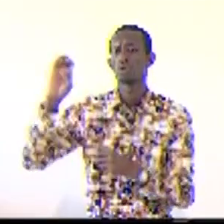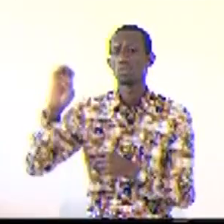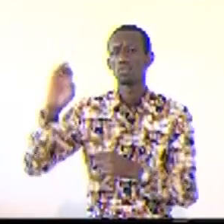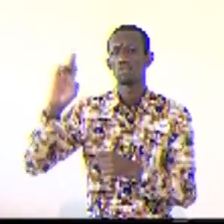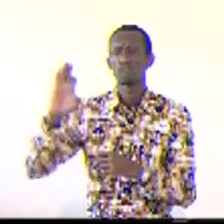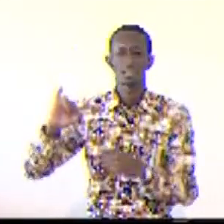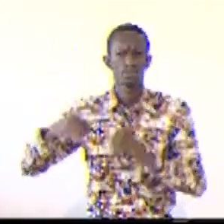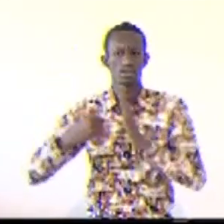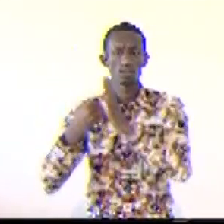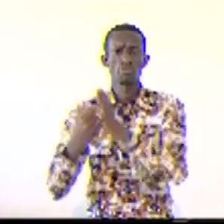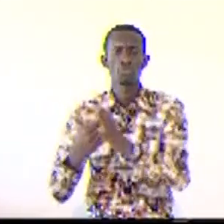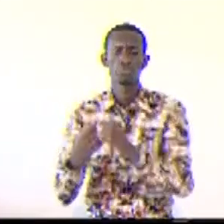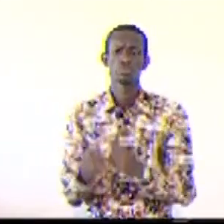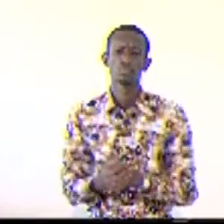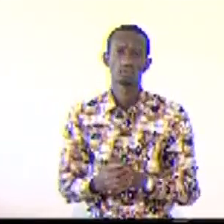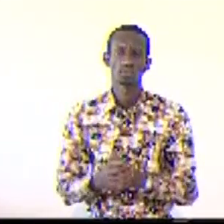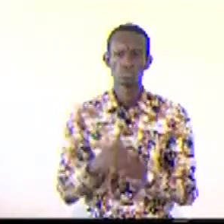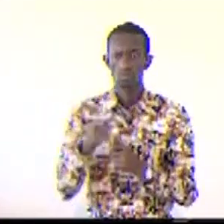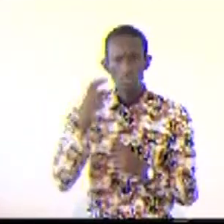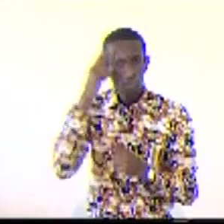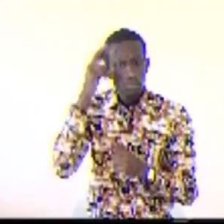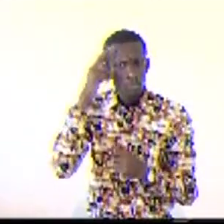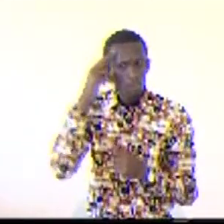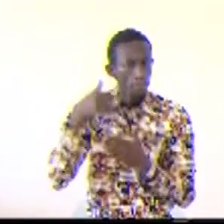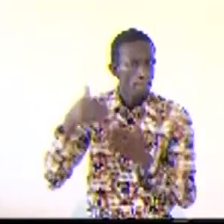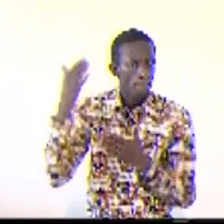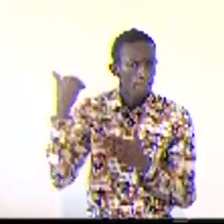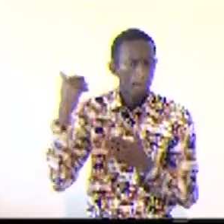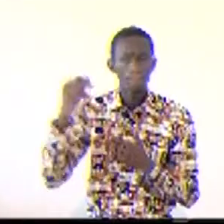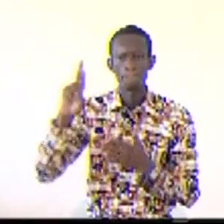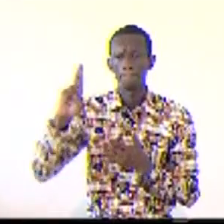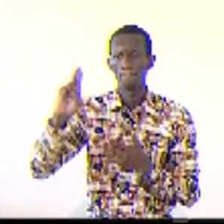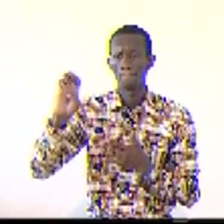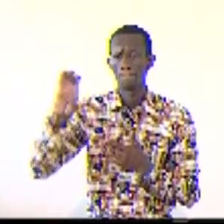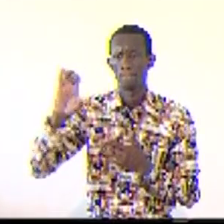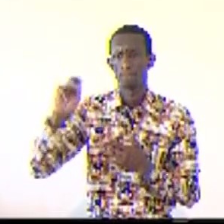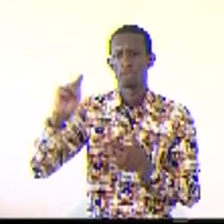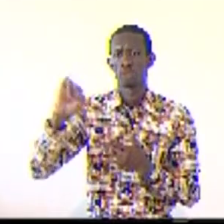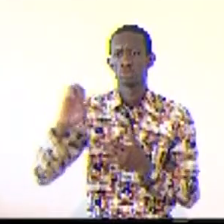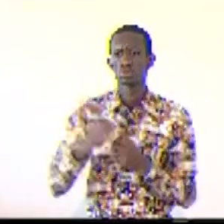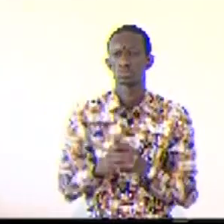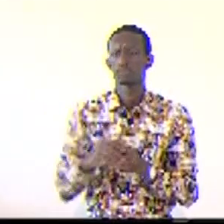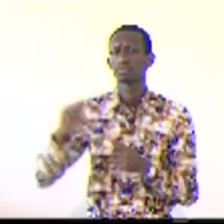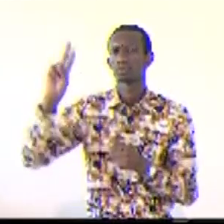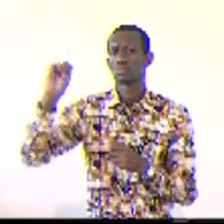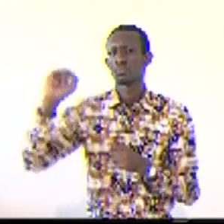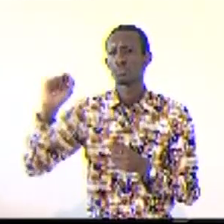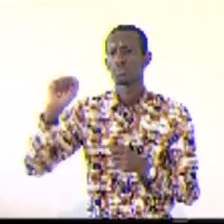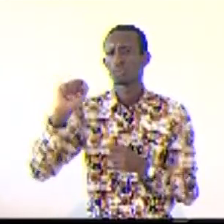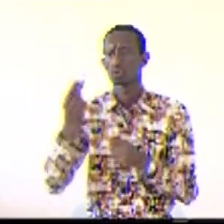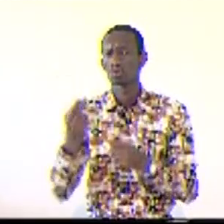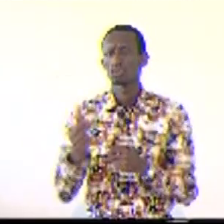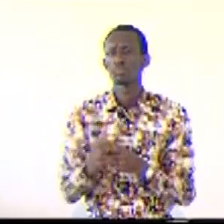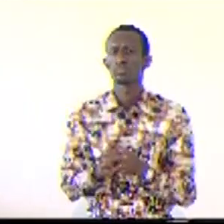How, if you remember that reaction whereby we had the sodium thiosulfate reacting with